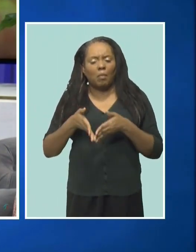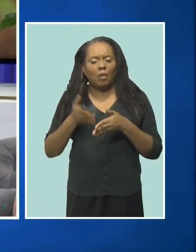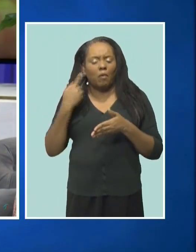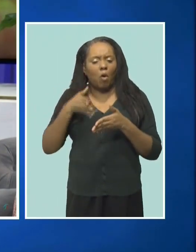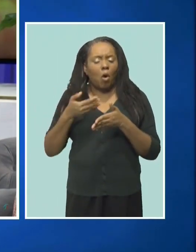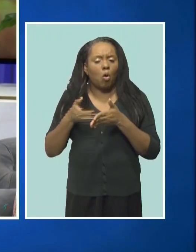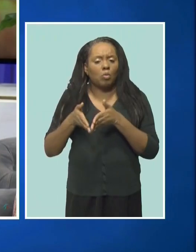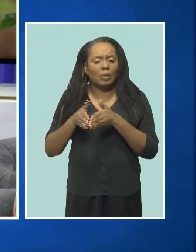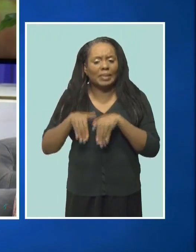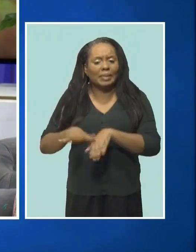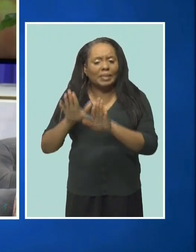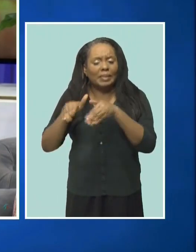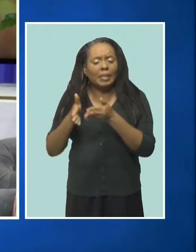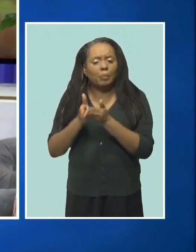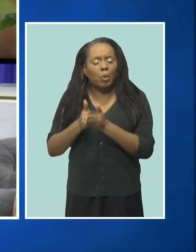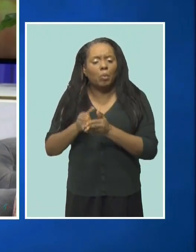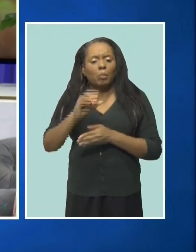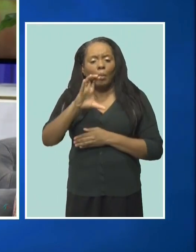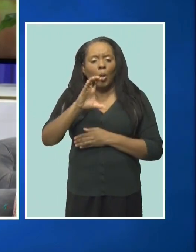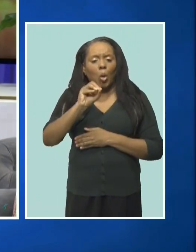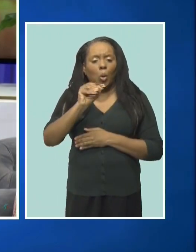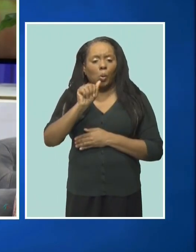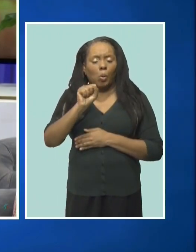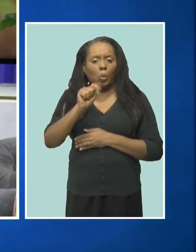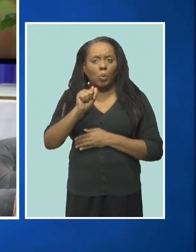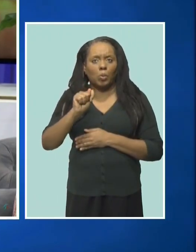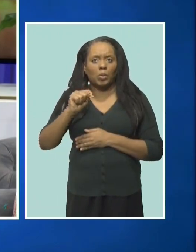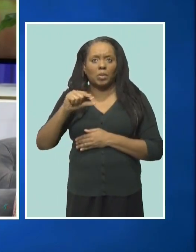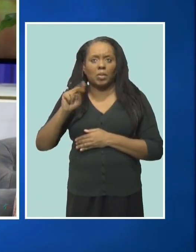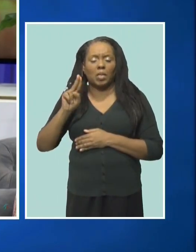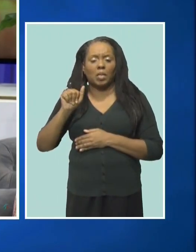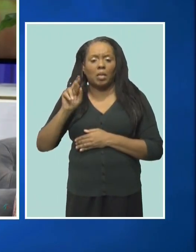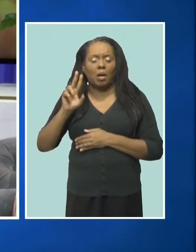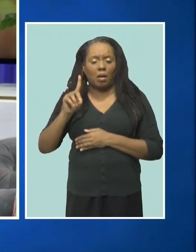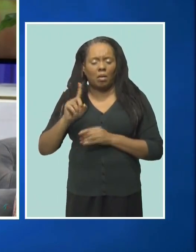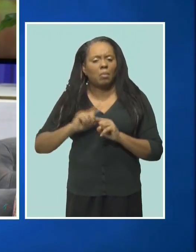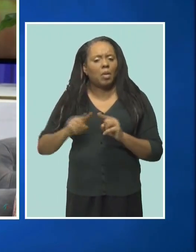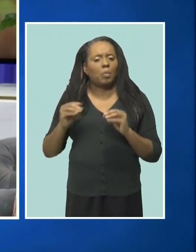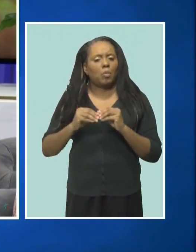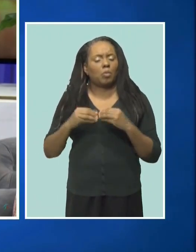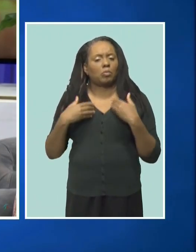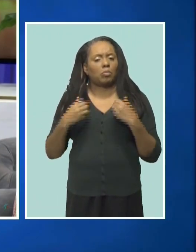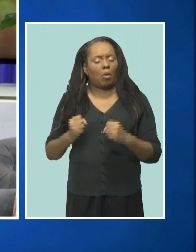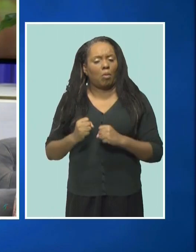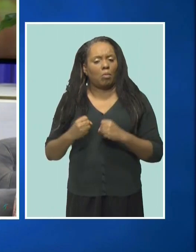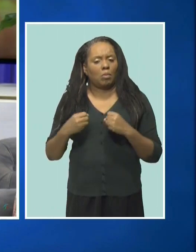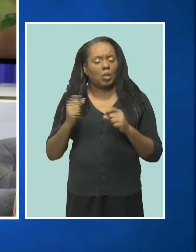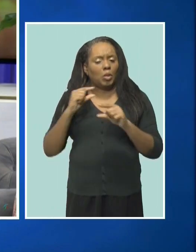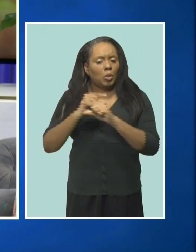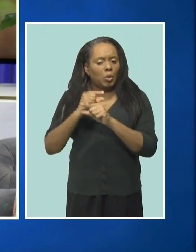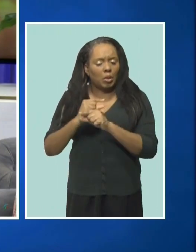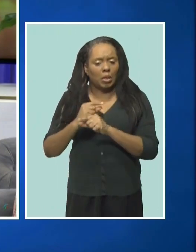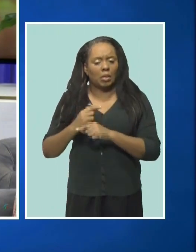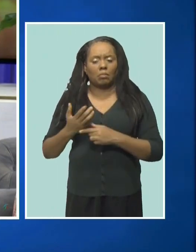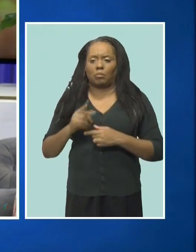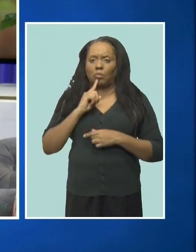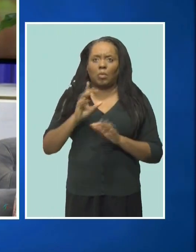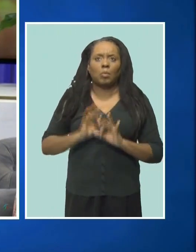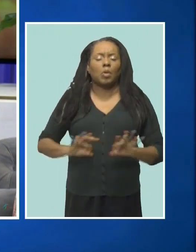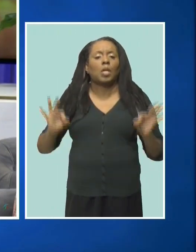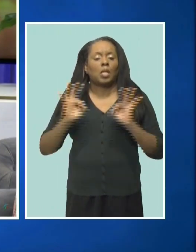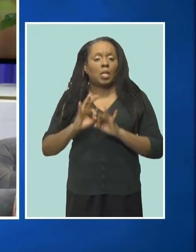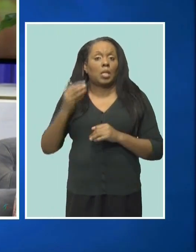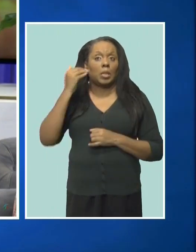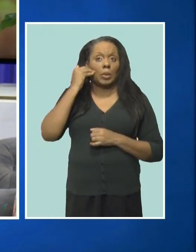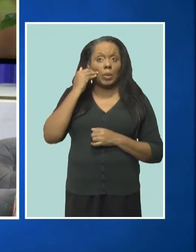I think having a more robust security is, I think, really important, and I know it's something the United